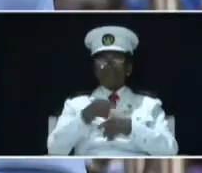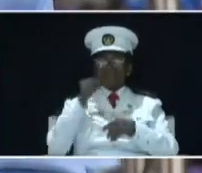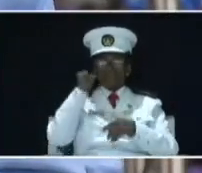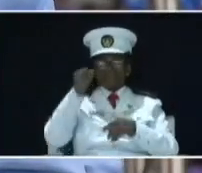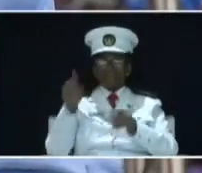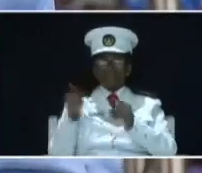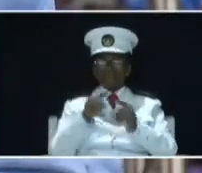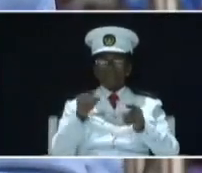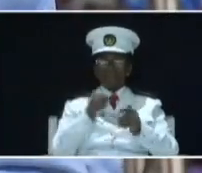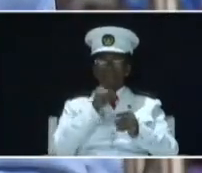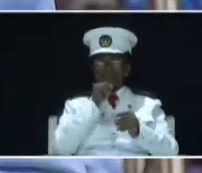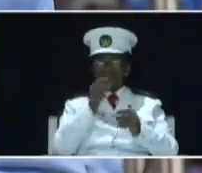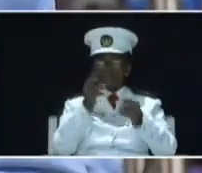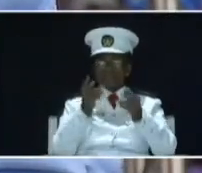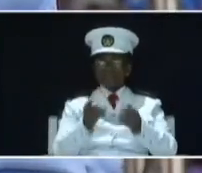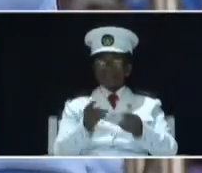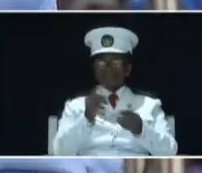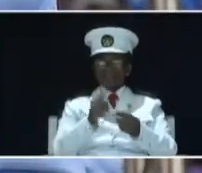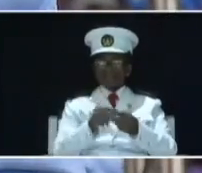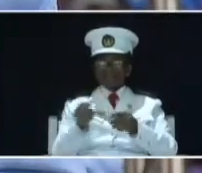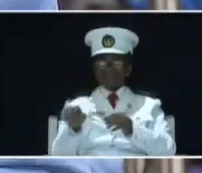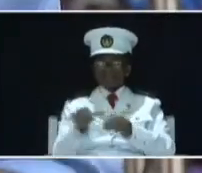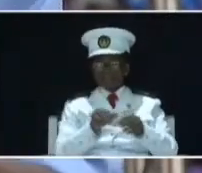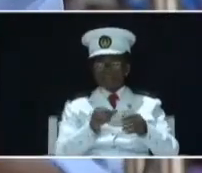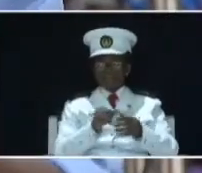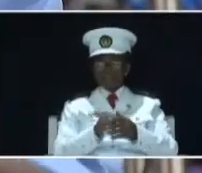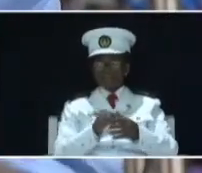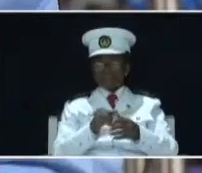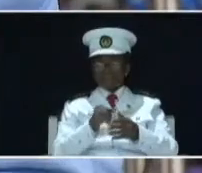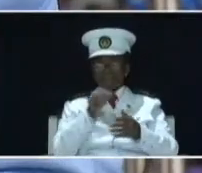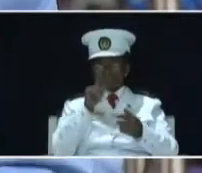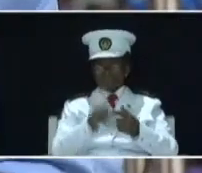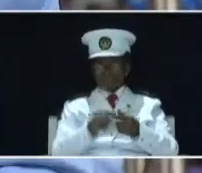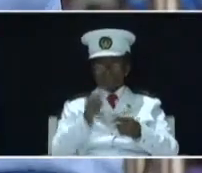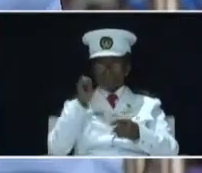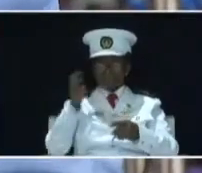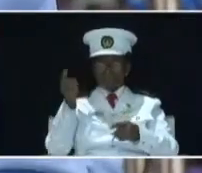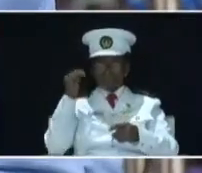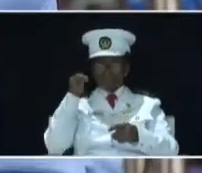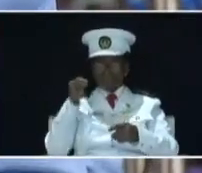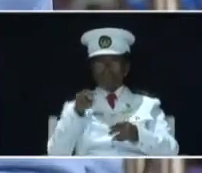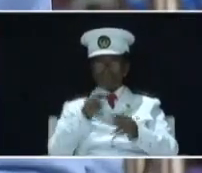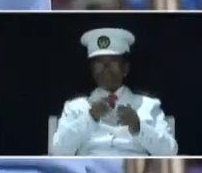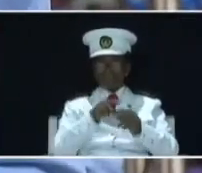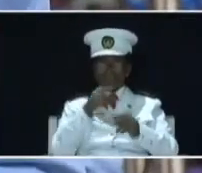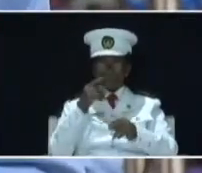with. And she was looking for someone who would stand in the gap.